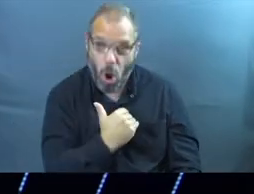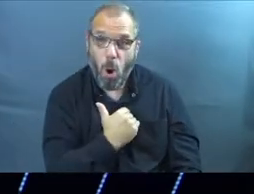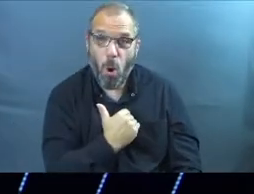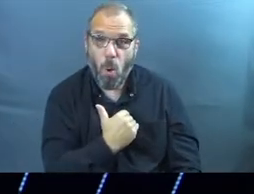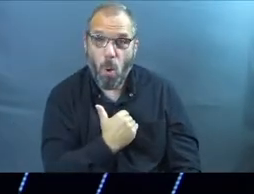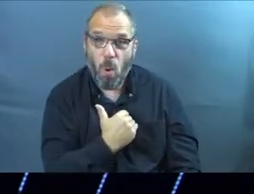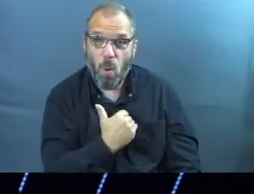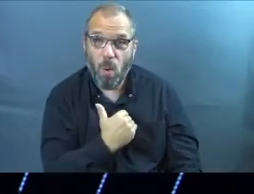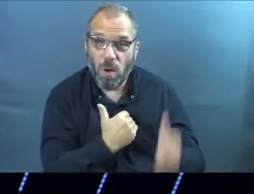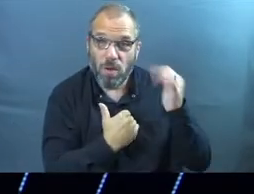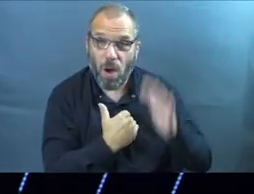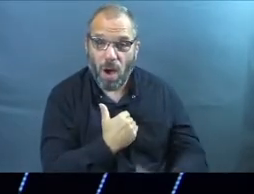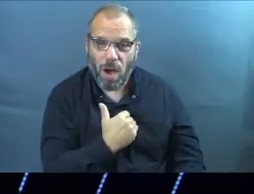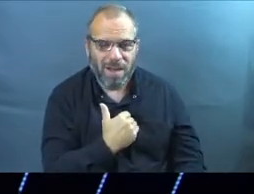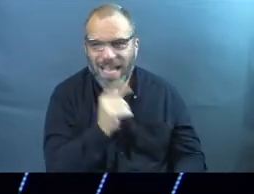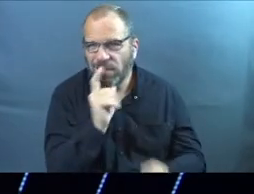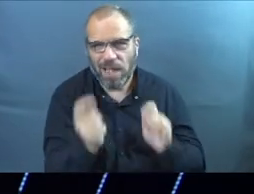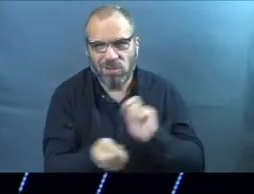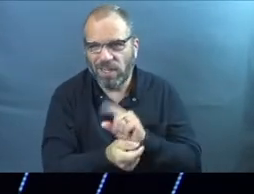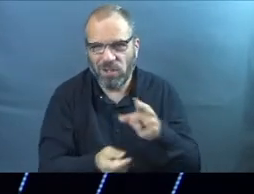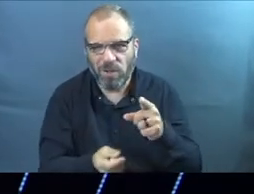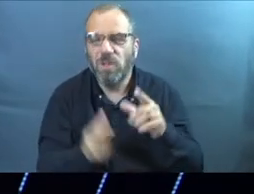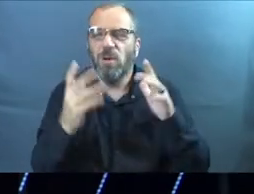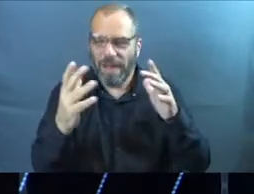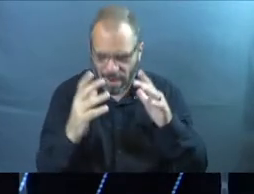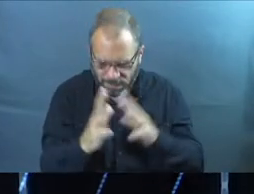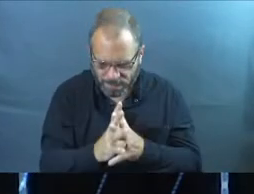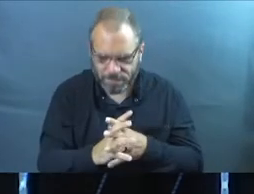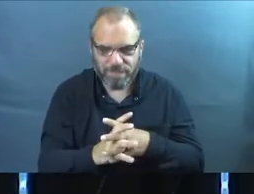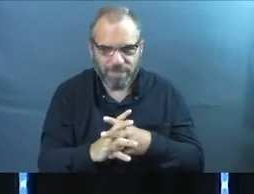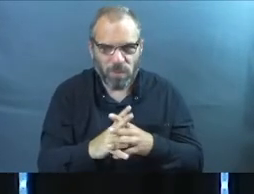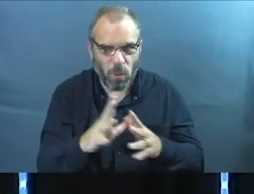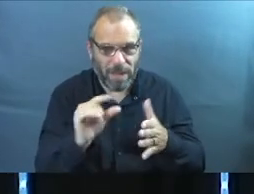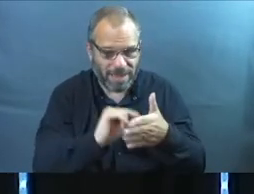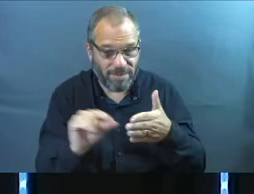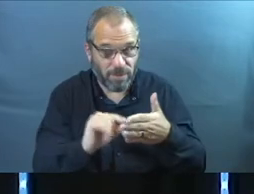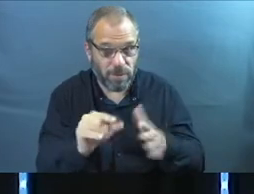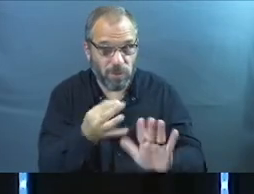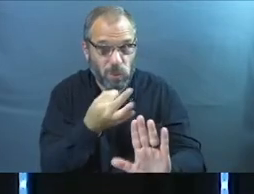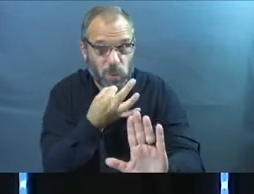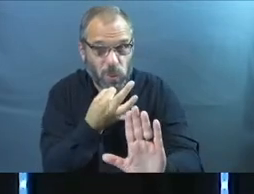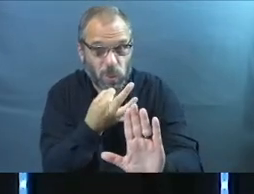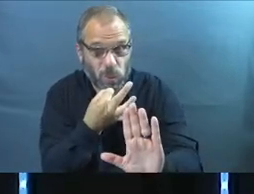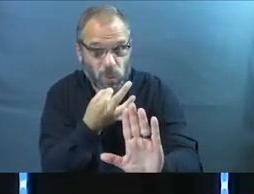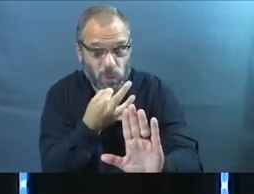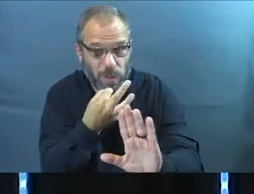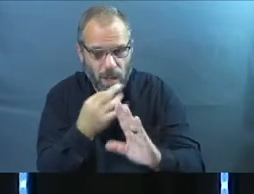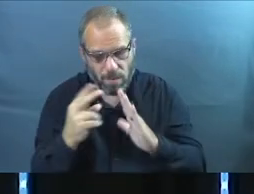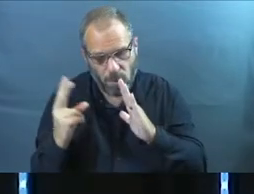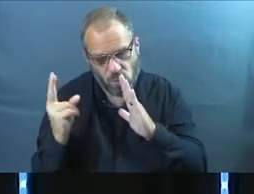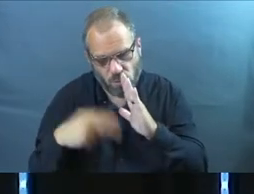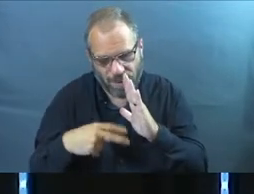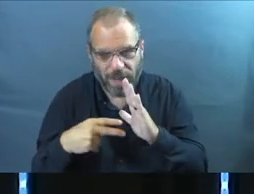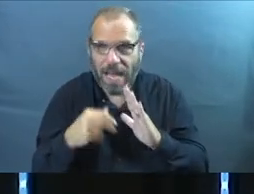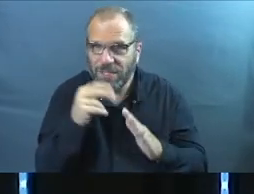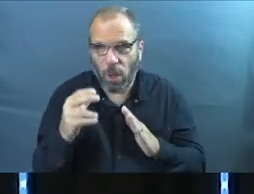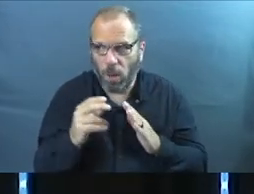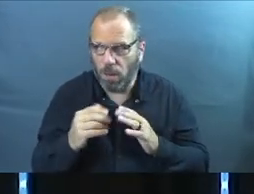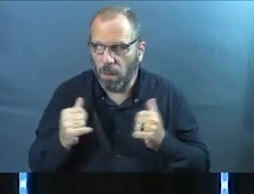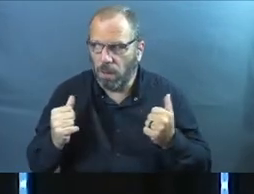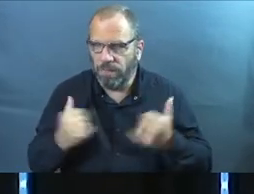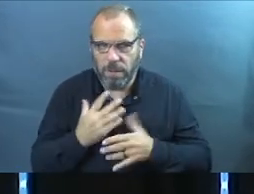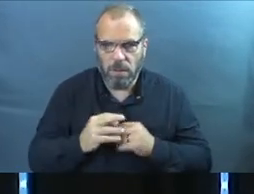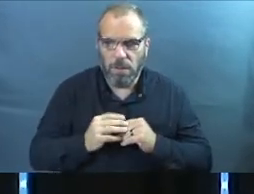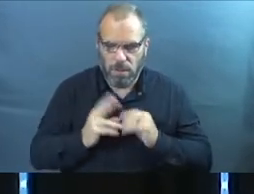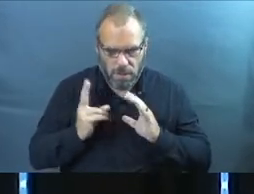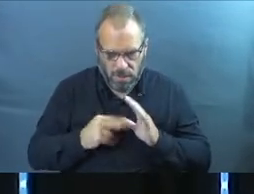then. And that's what it's about. We're going to get to that verse in a little while. But read and don't get intimidated. And it's going